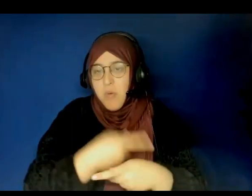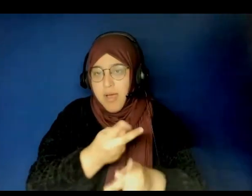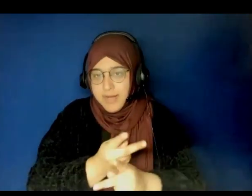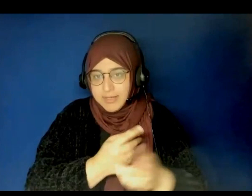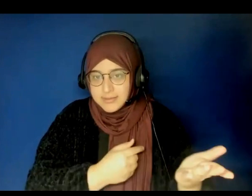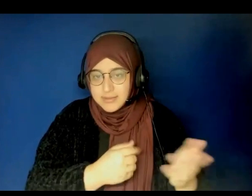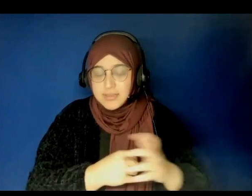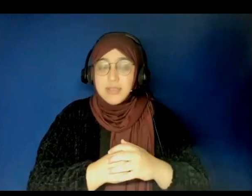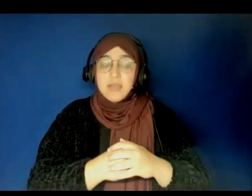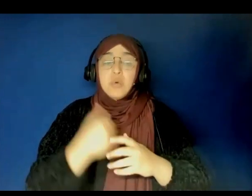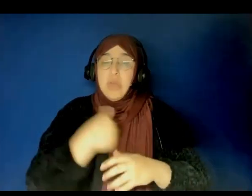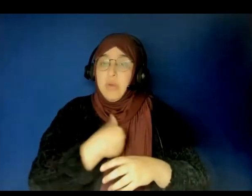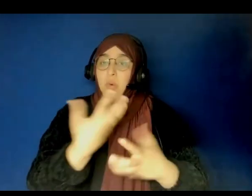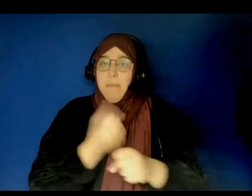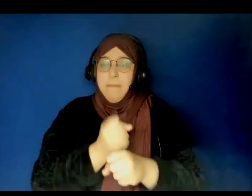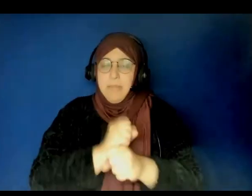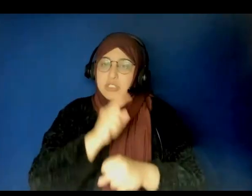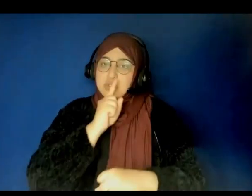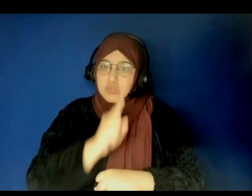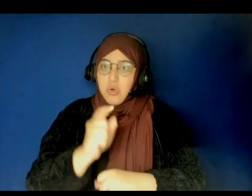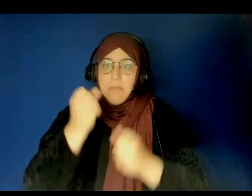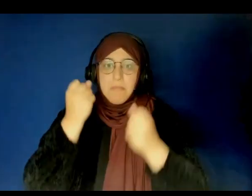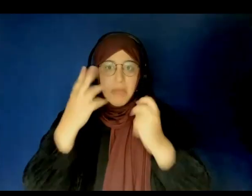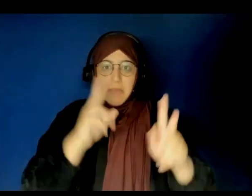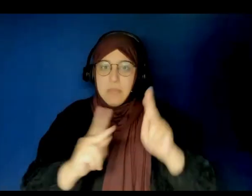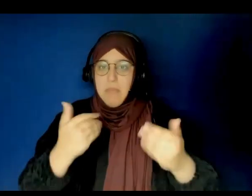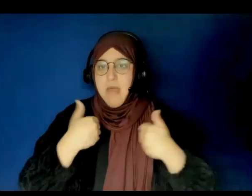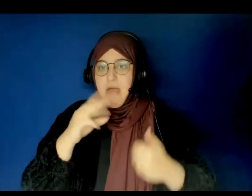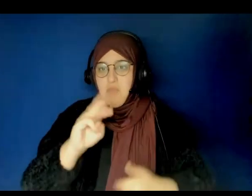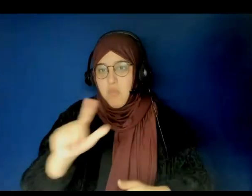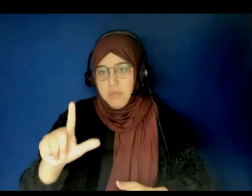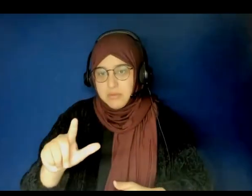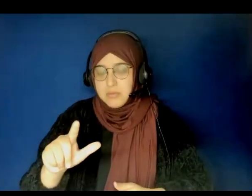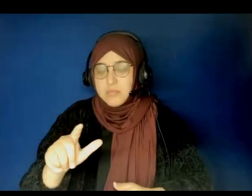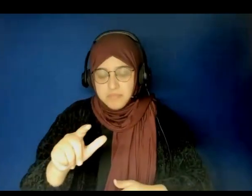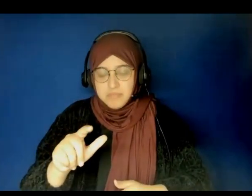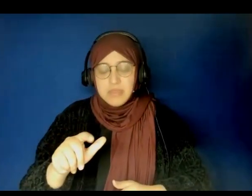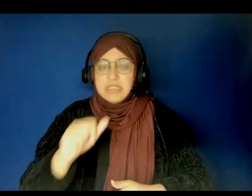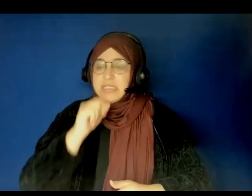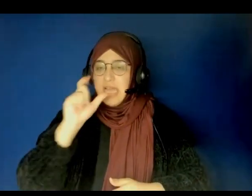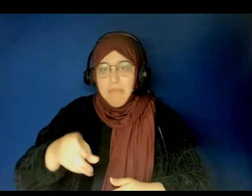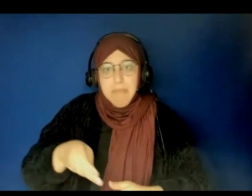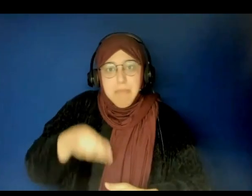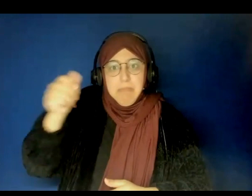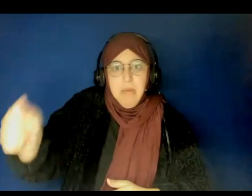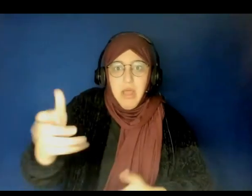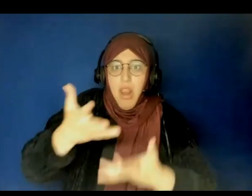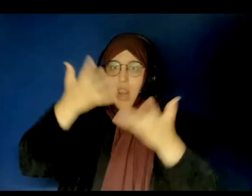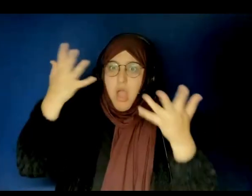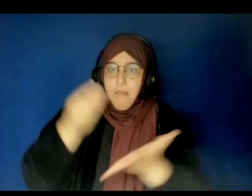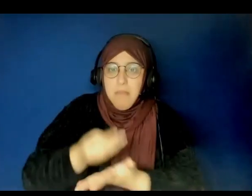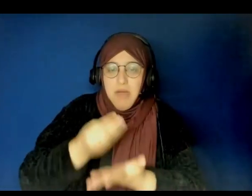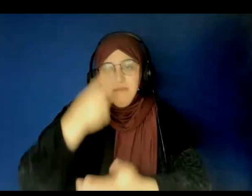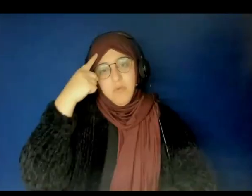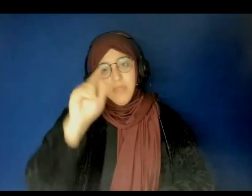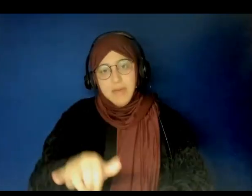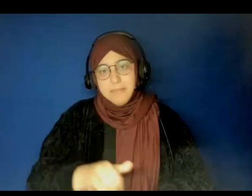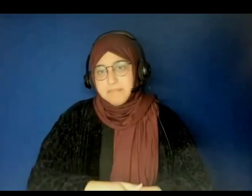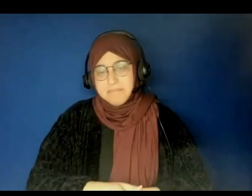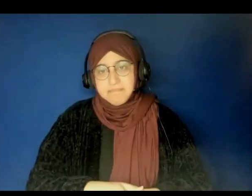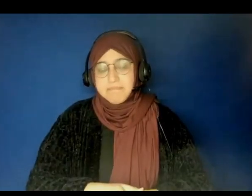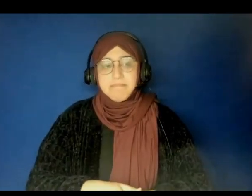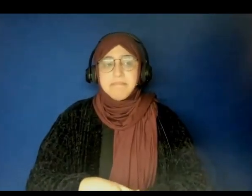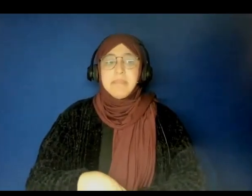have a will as possible, and not have to pay hundreds of thousands of dollars. So,